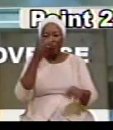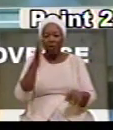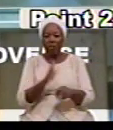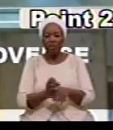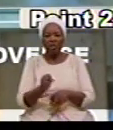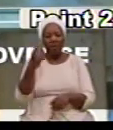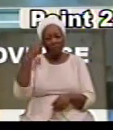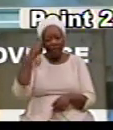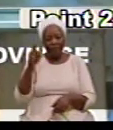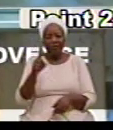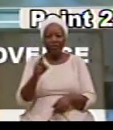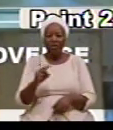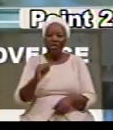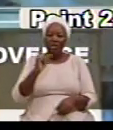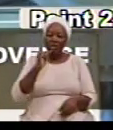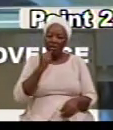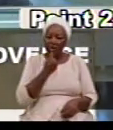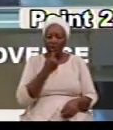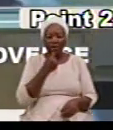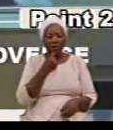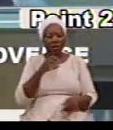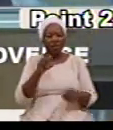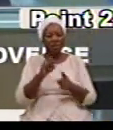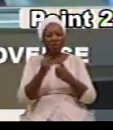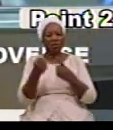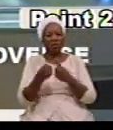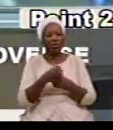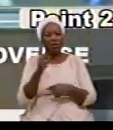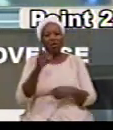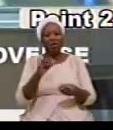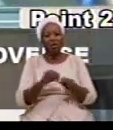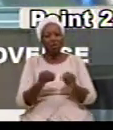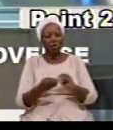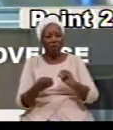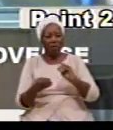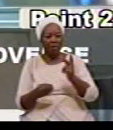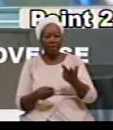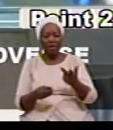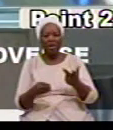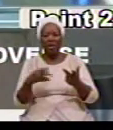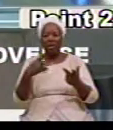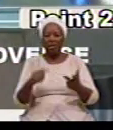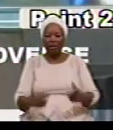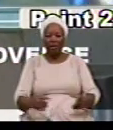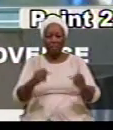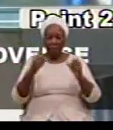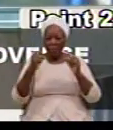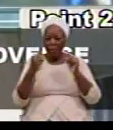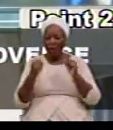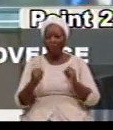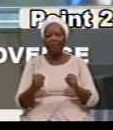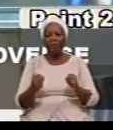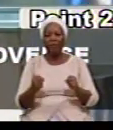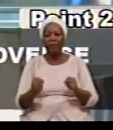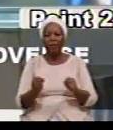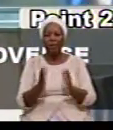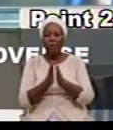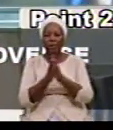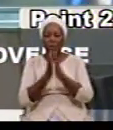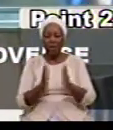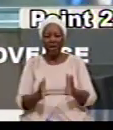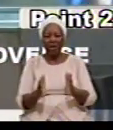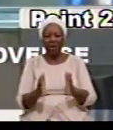adverse situations. Number three, the powerful prayer. Kinds of prayer.